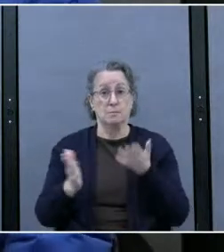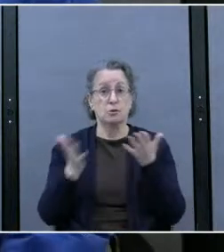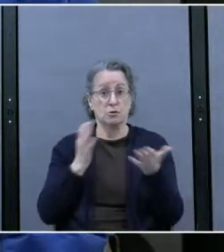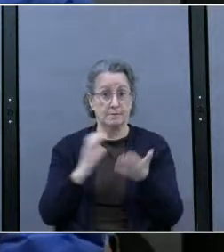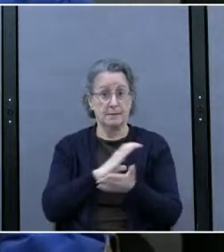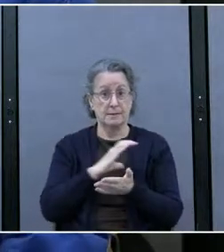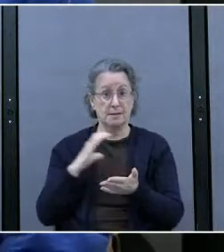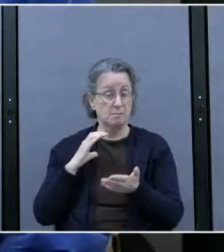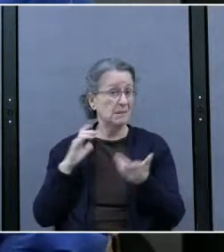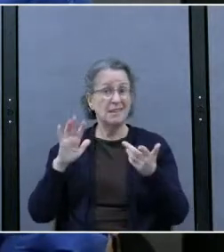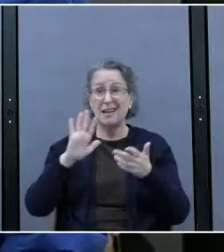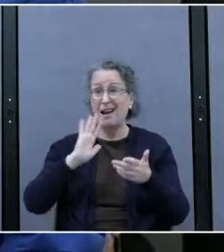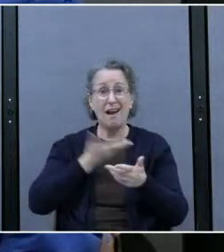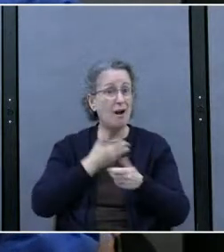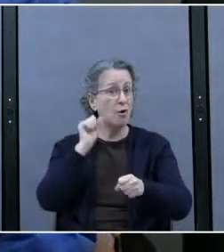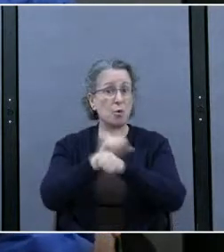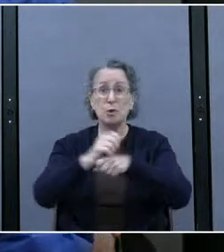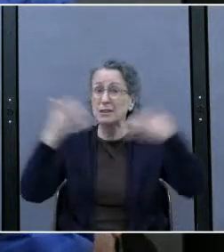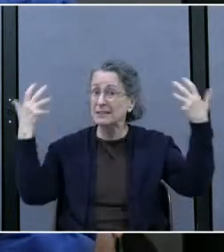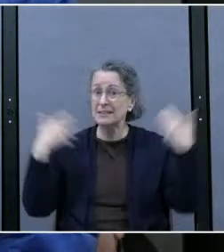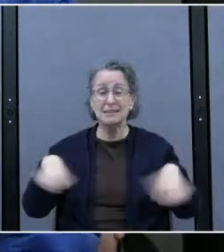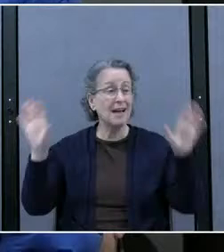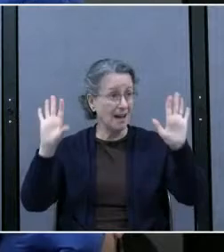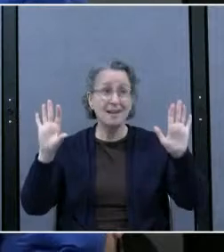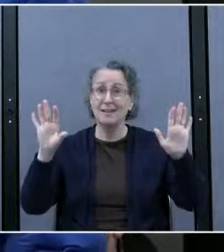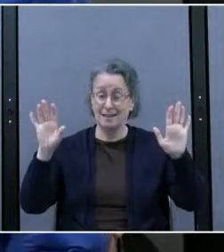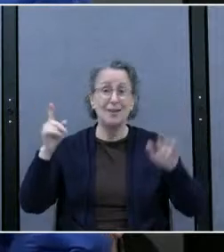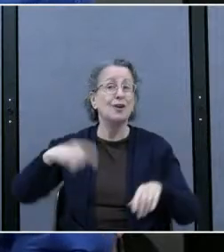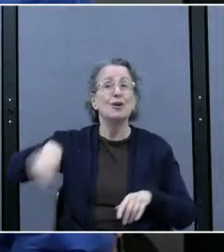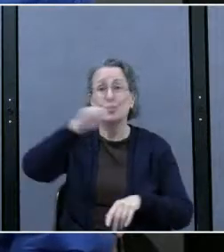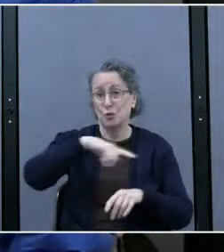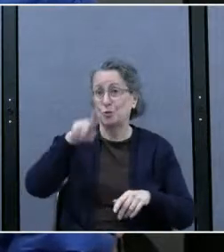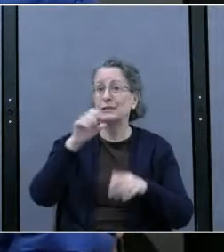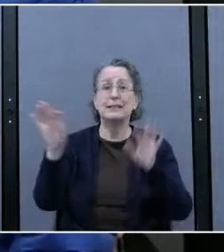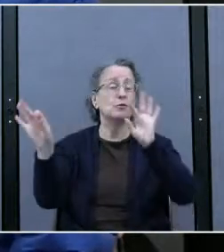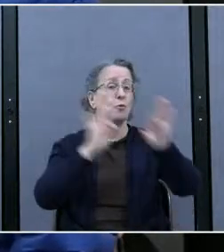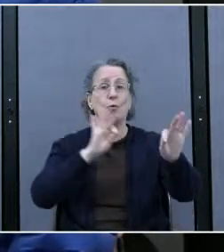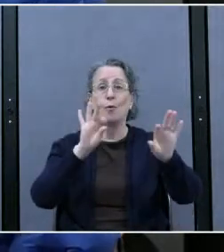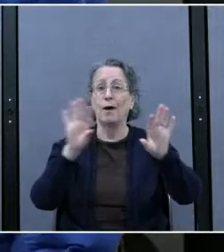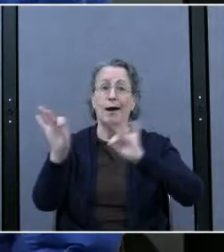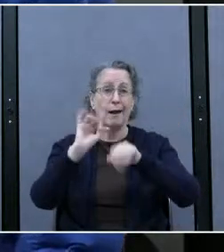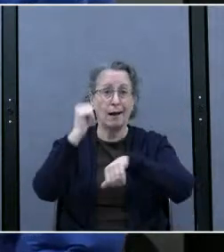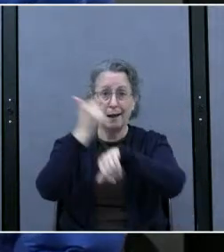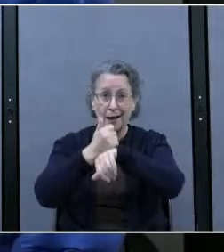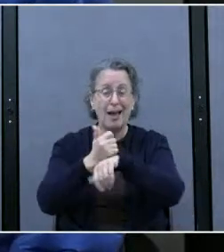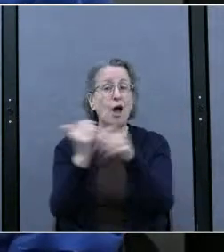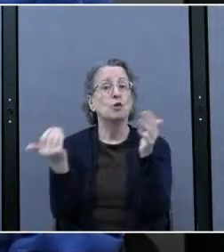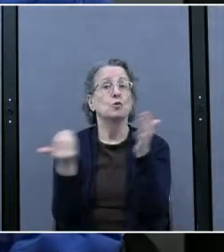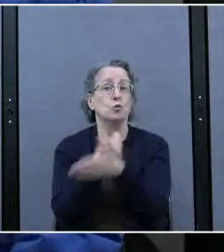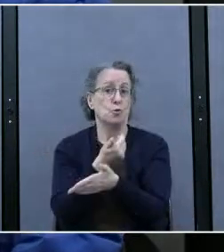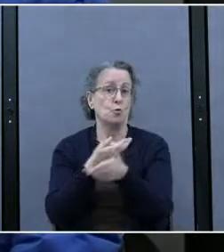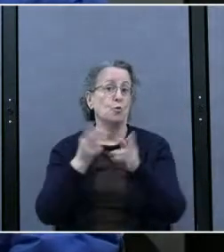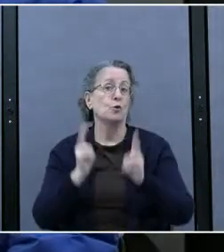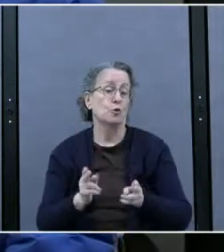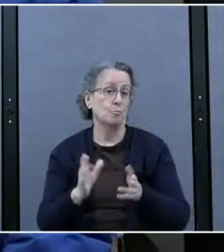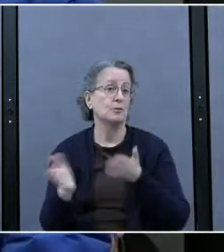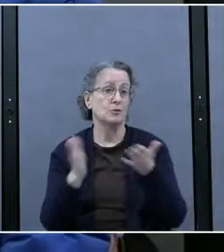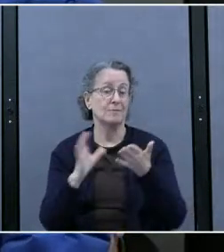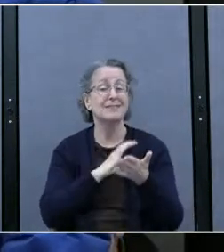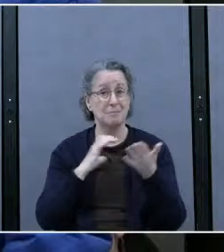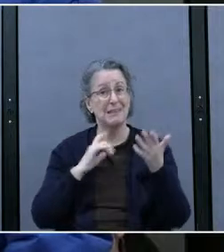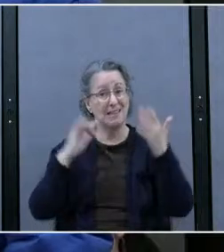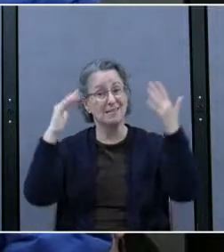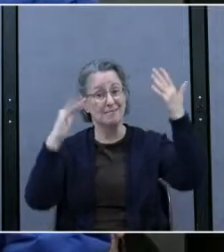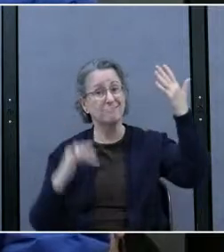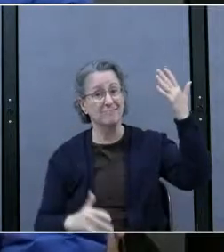we're done. So you're electing a new Human Services Committee later in the meeting.